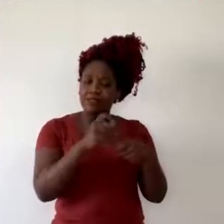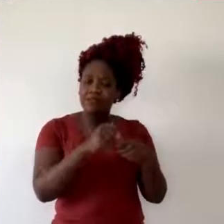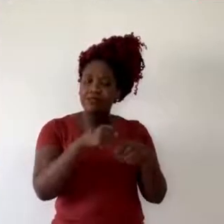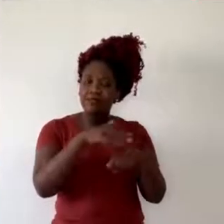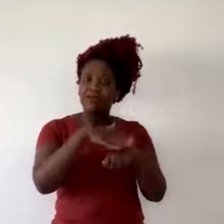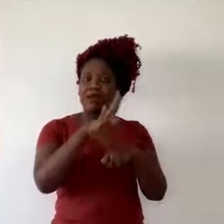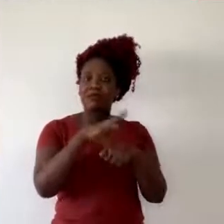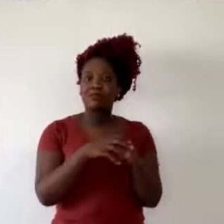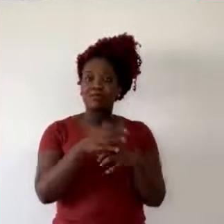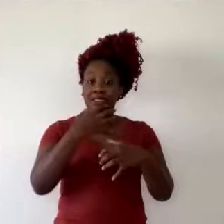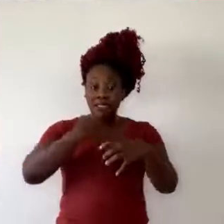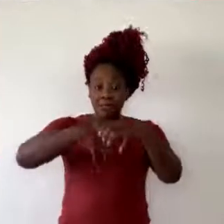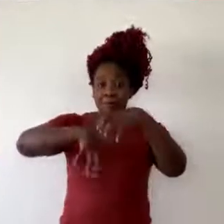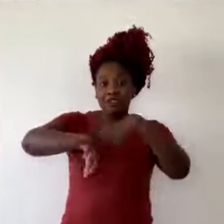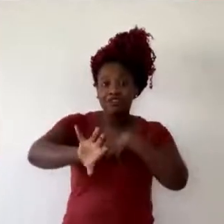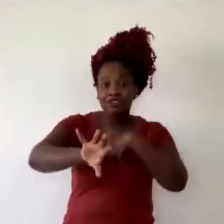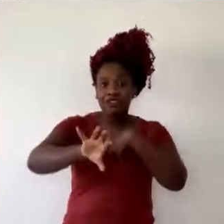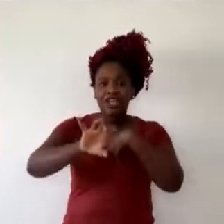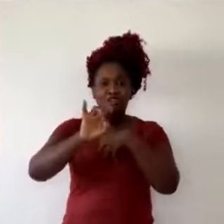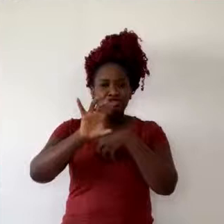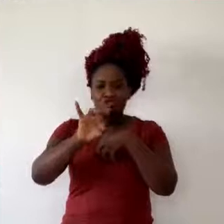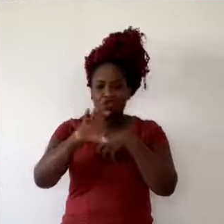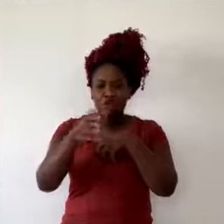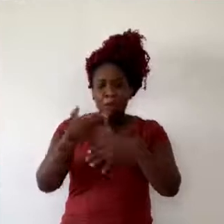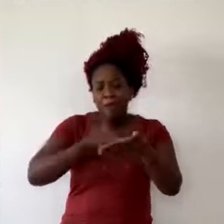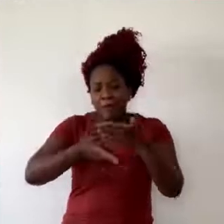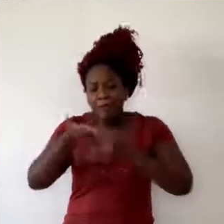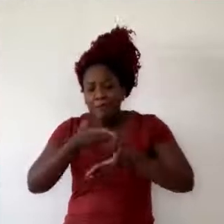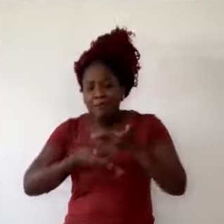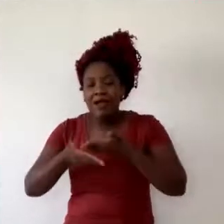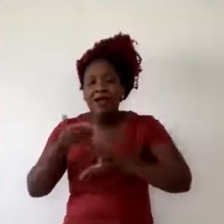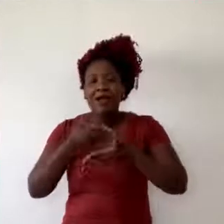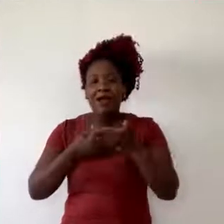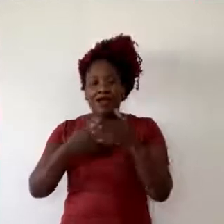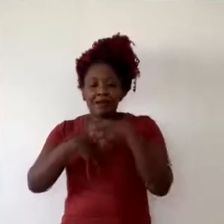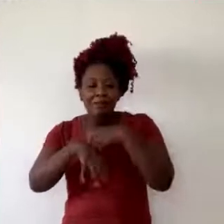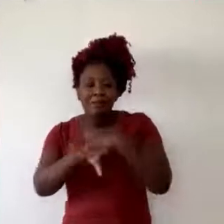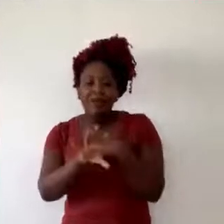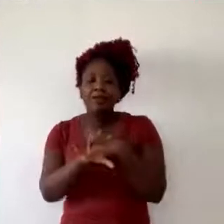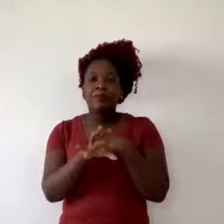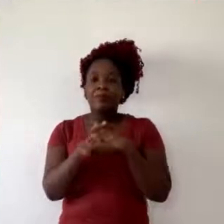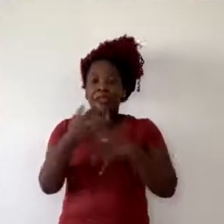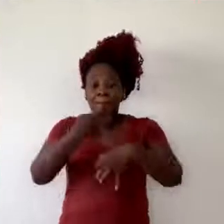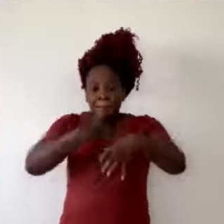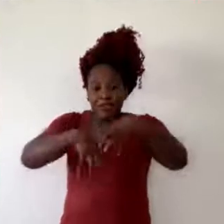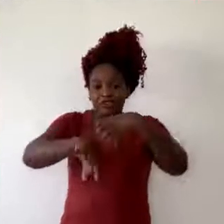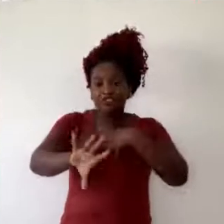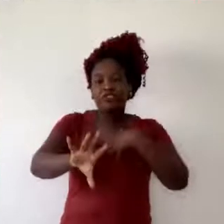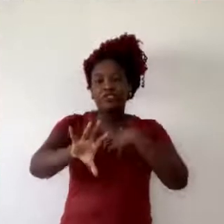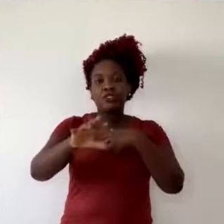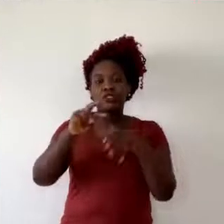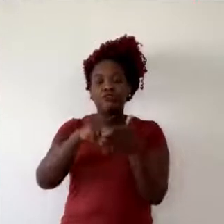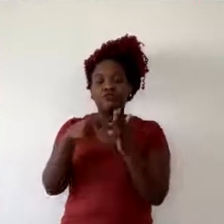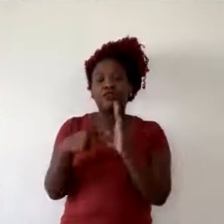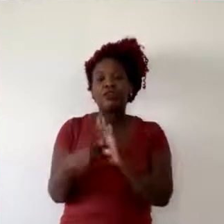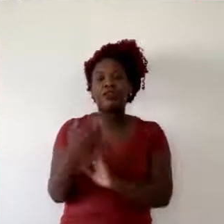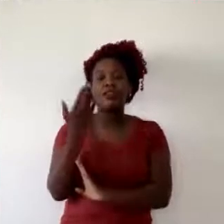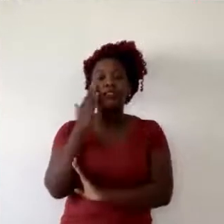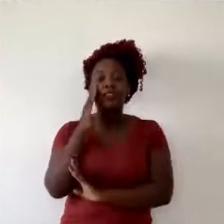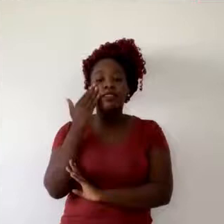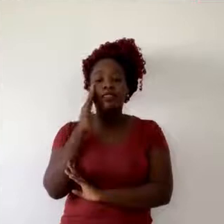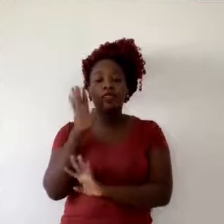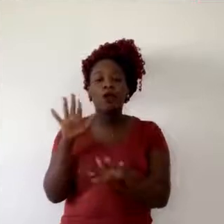more. So this space of empathy is not about walking on somebody else's shoes. It is about understanding